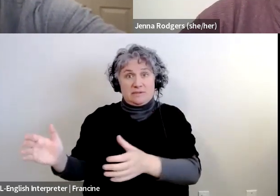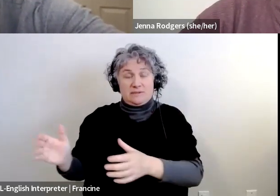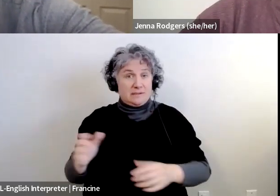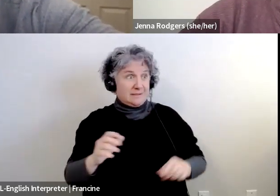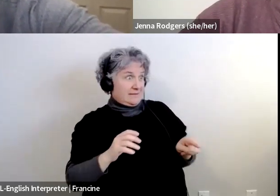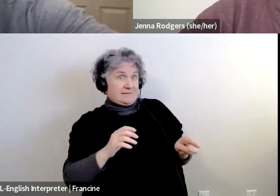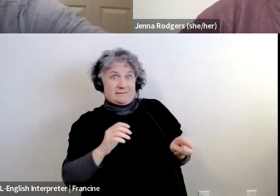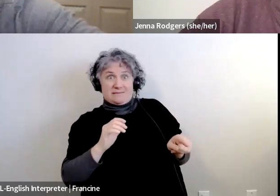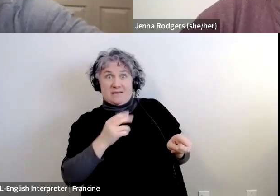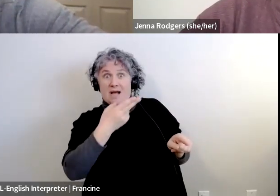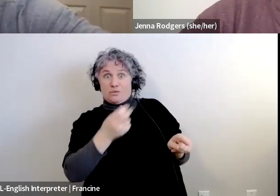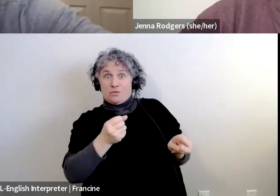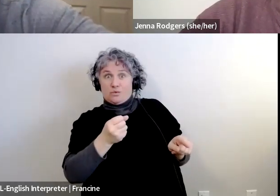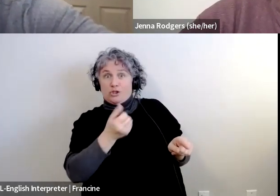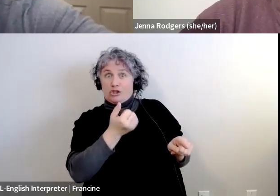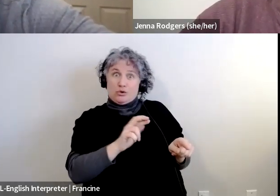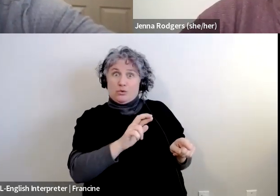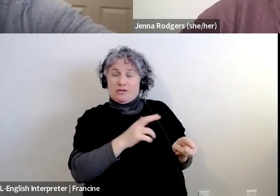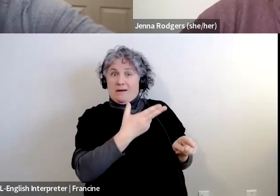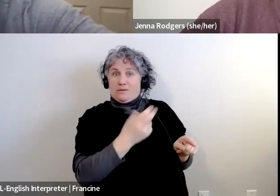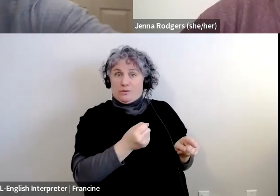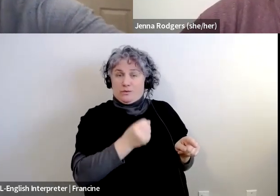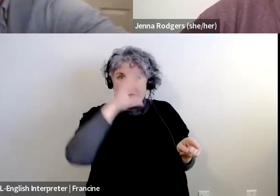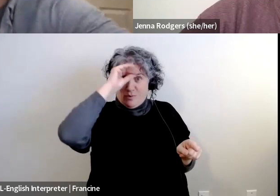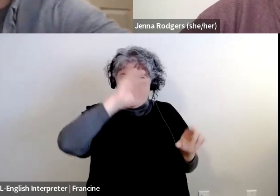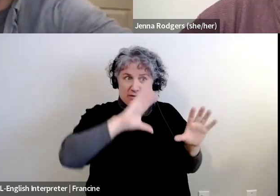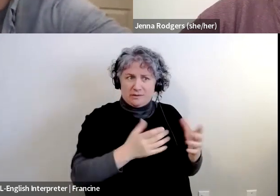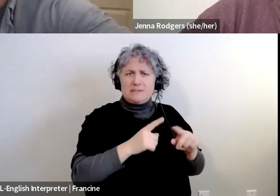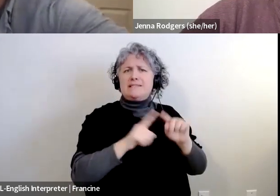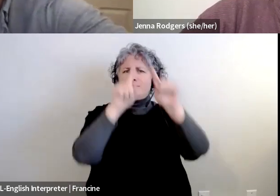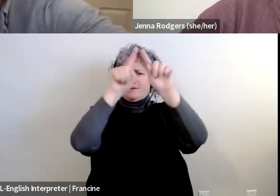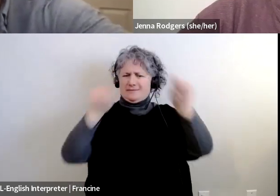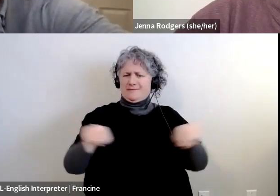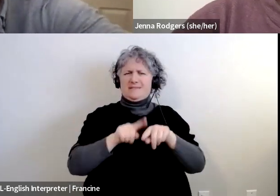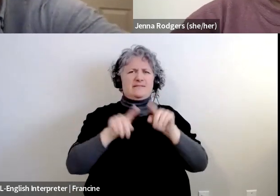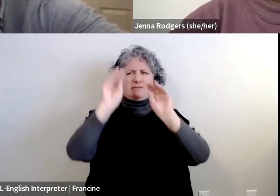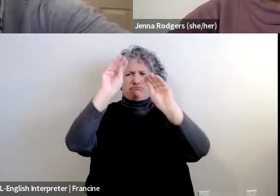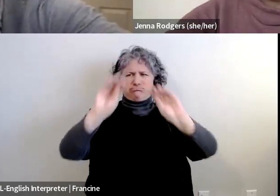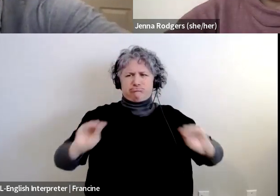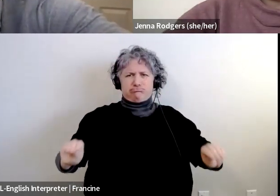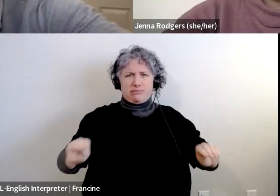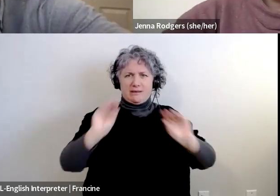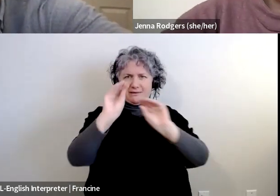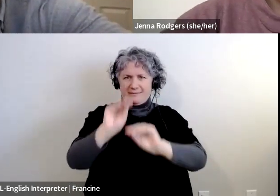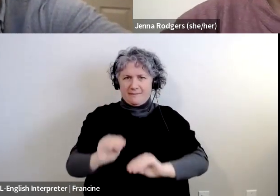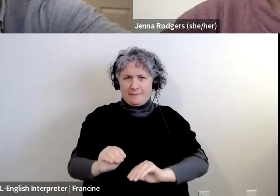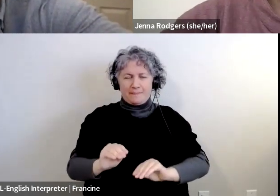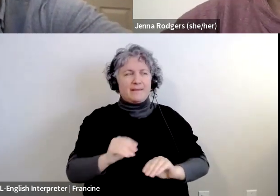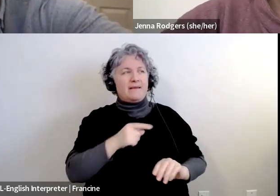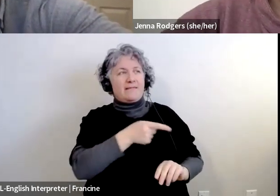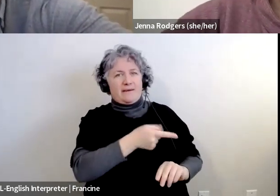boys, and we had a very different pyramid of harm that was looking specifically at coming in and I was asked to come in and work